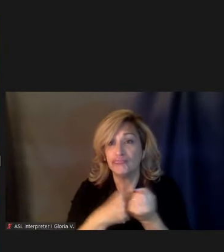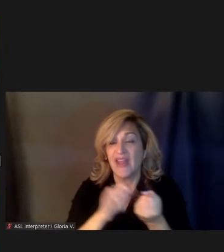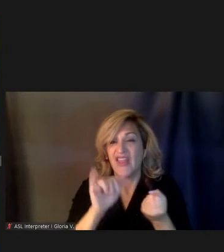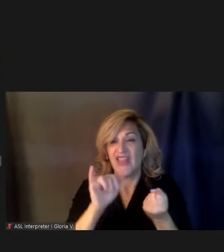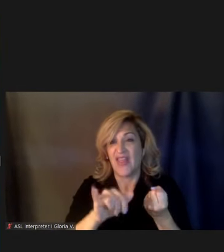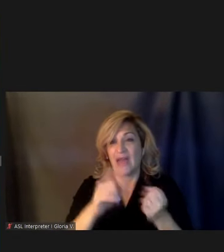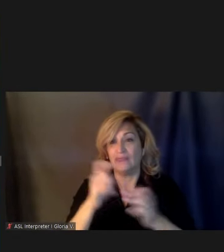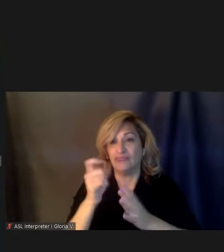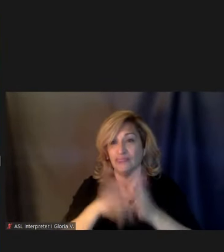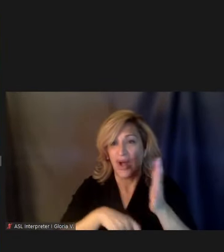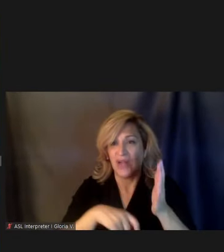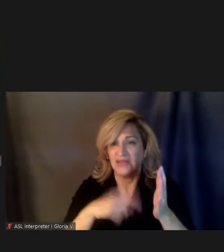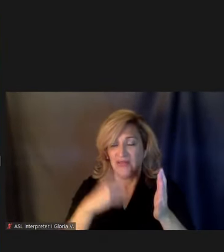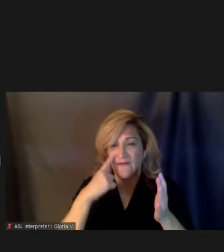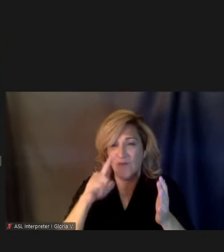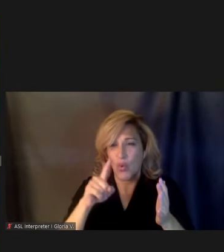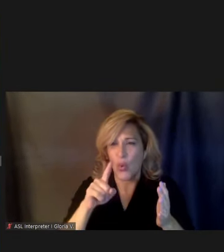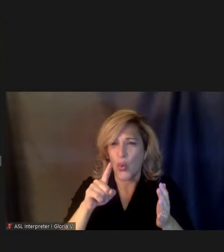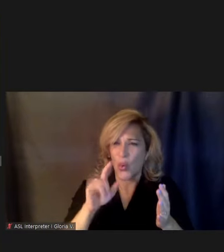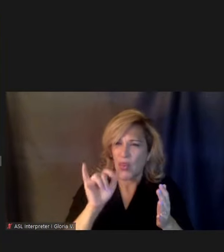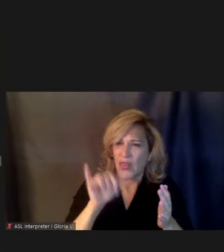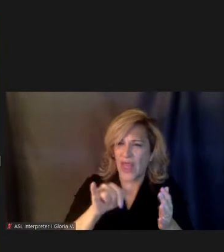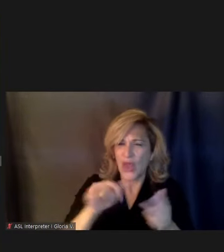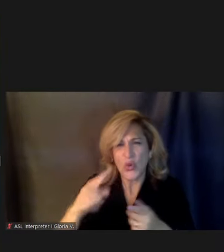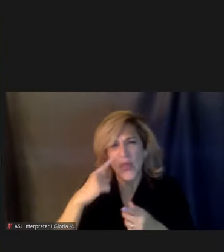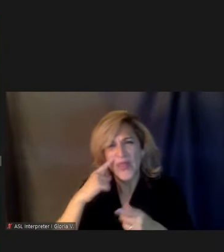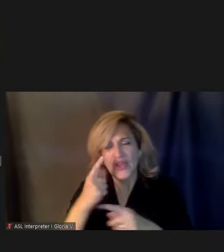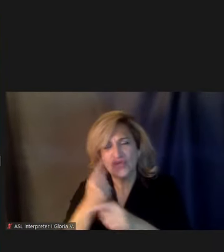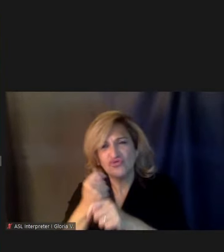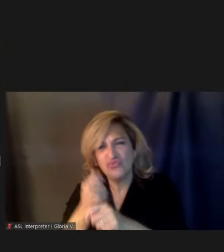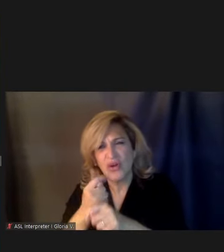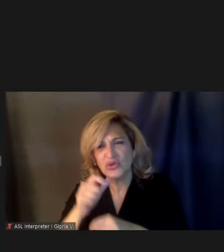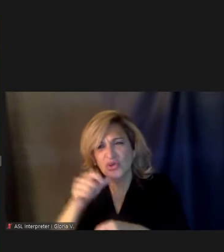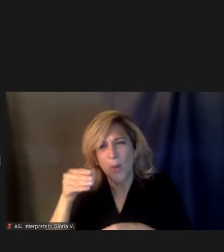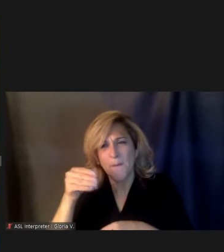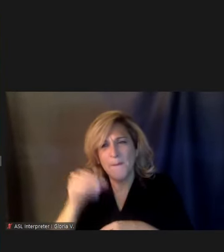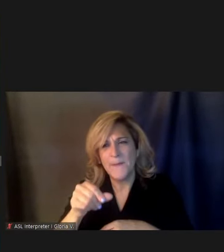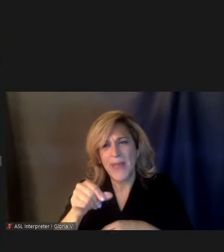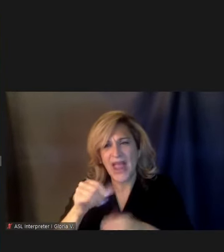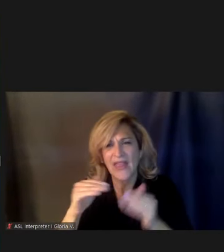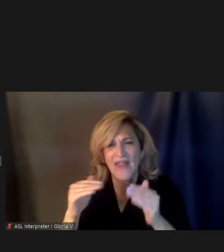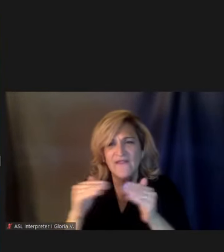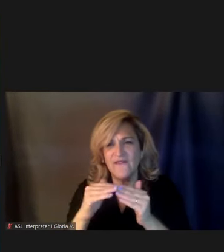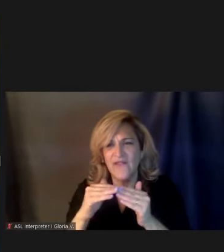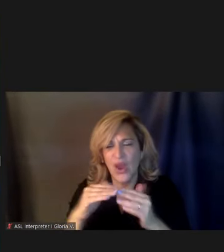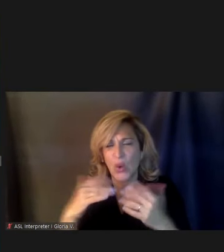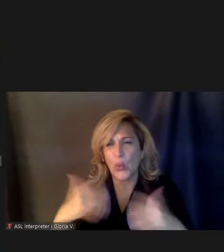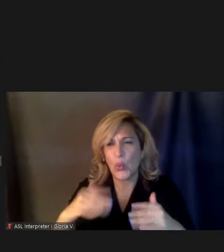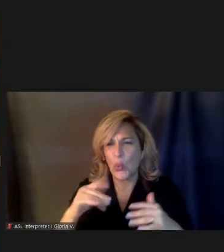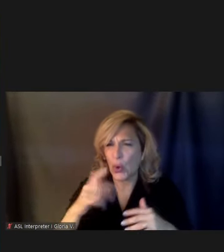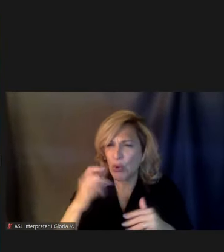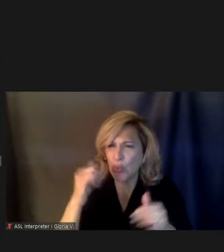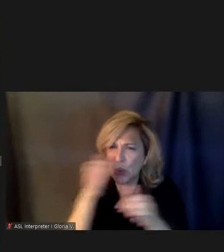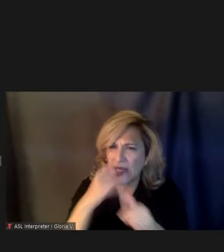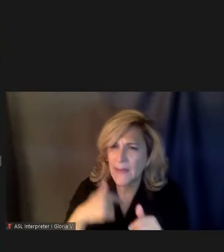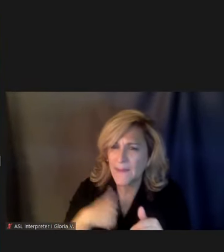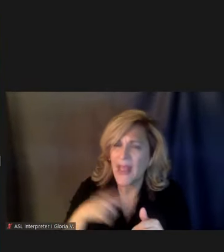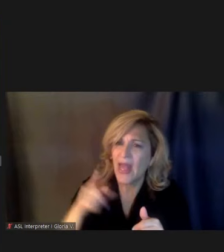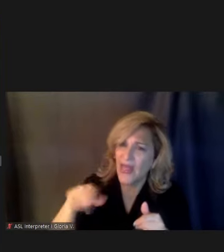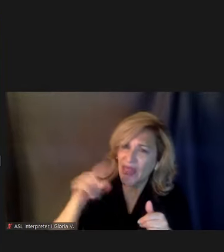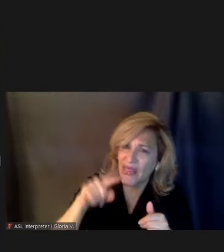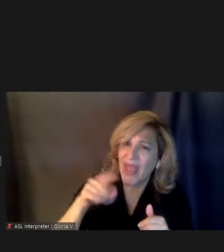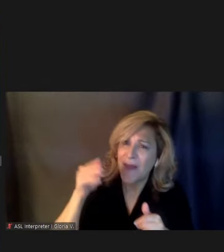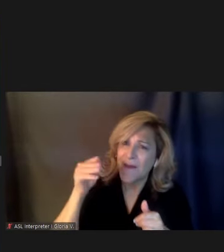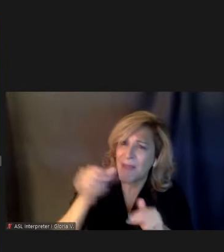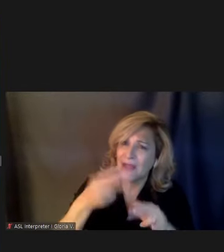share. Are you kidding me? At Port Authority bridges and tolls, trucks currently pay up to $132 depending on vehicle size. At